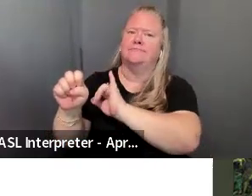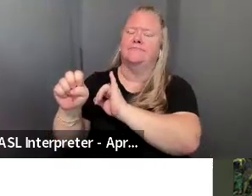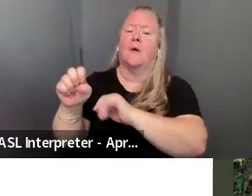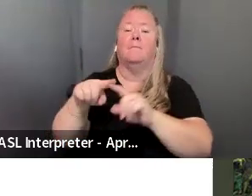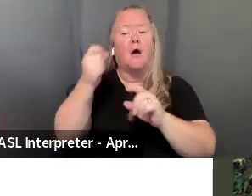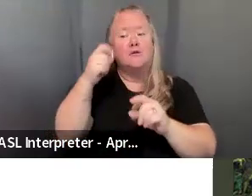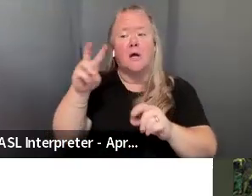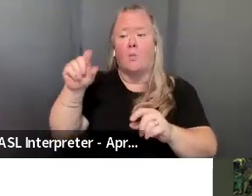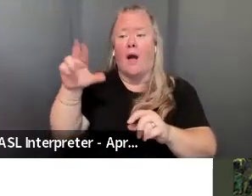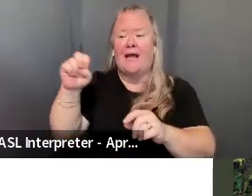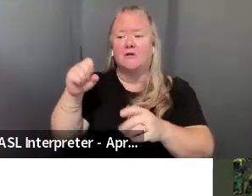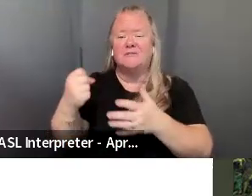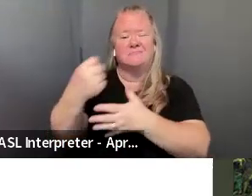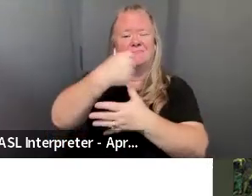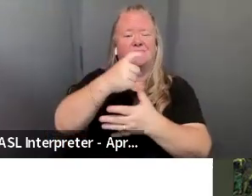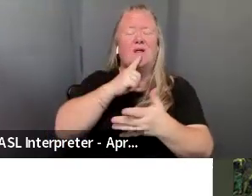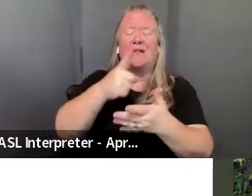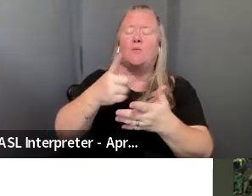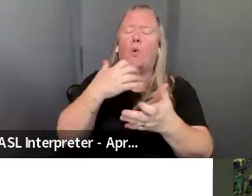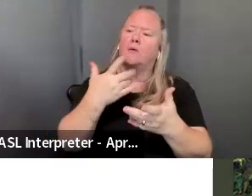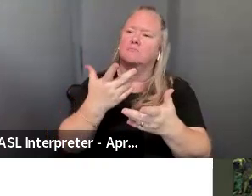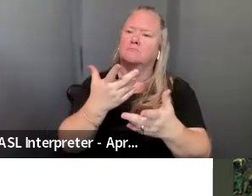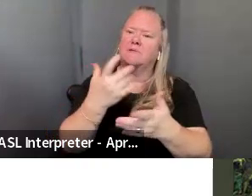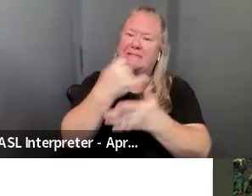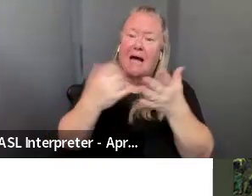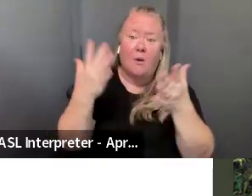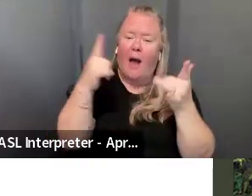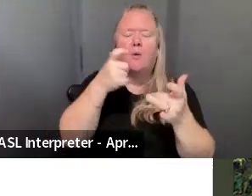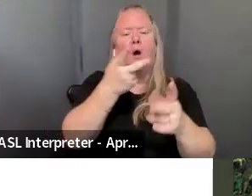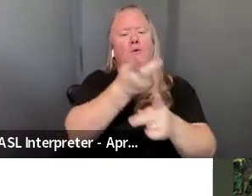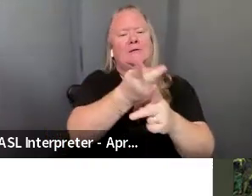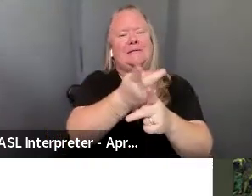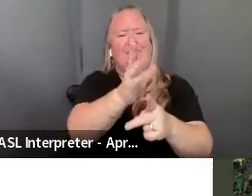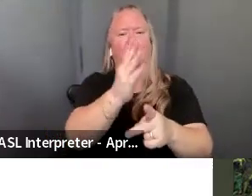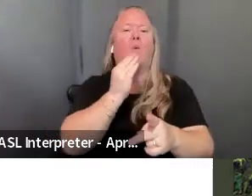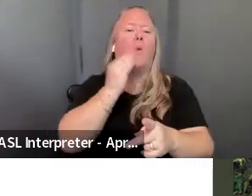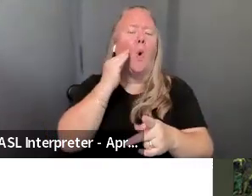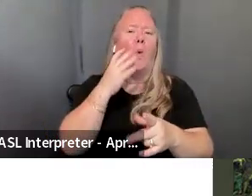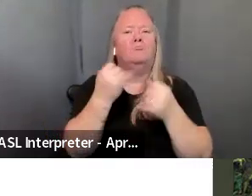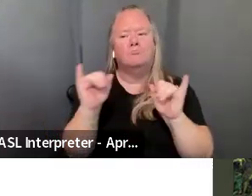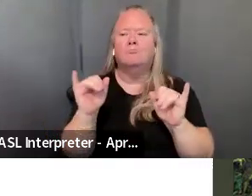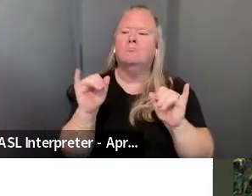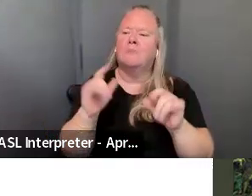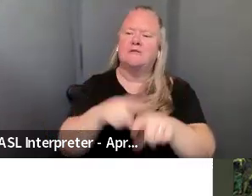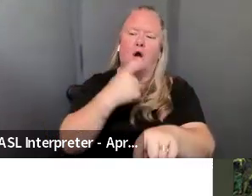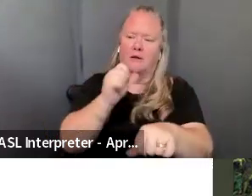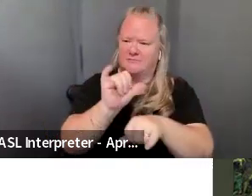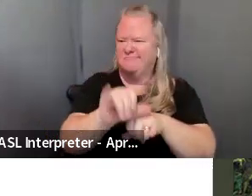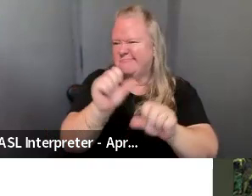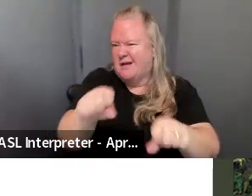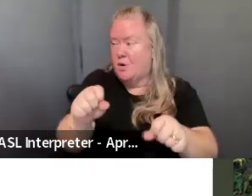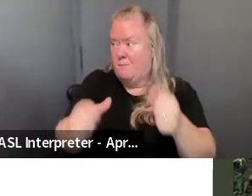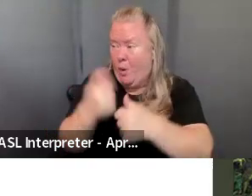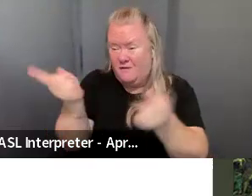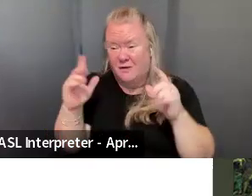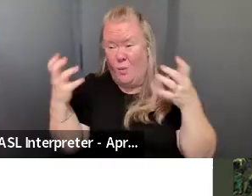Walk Cares is primarily designed to help people age in place in their homes as long as possible. That is what most of us want to